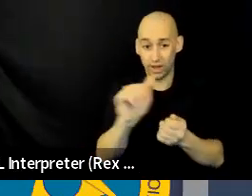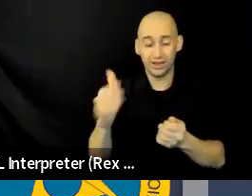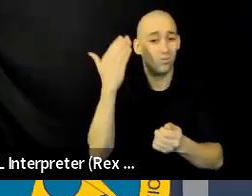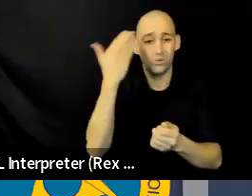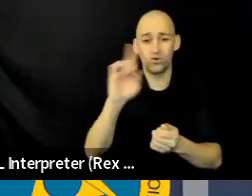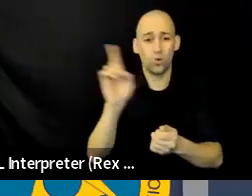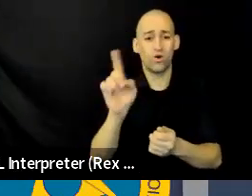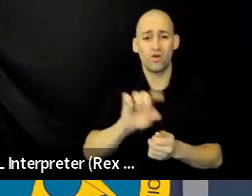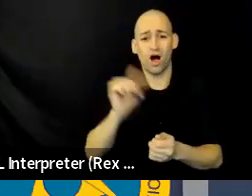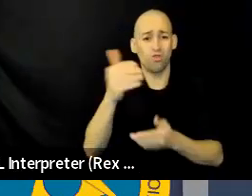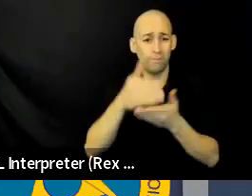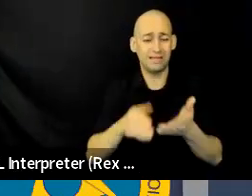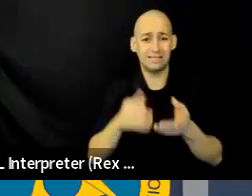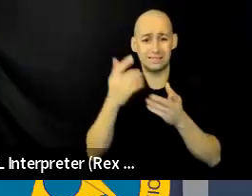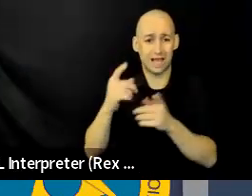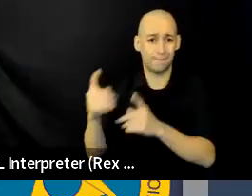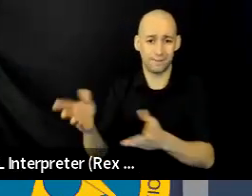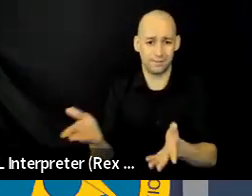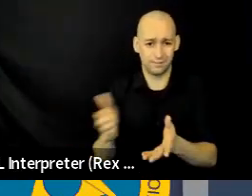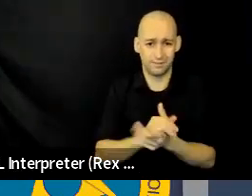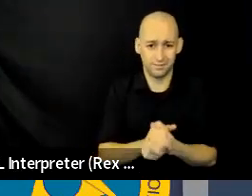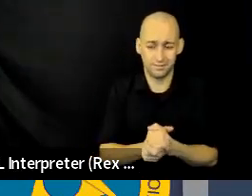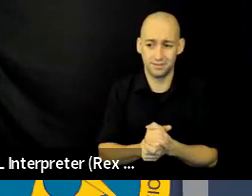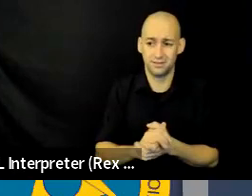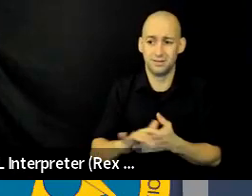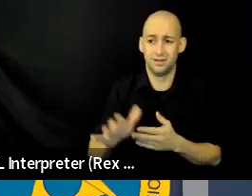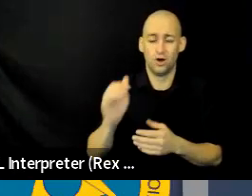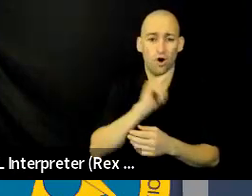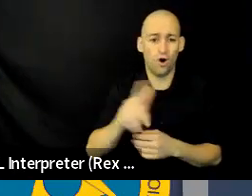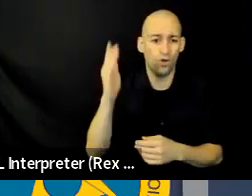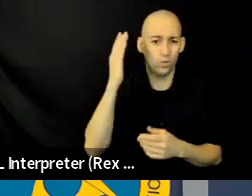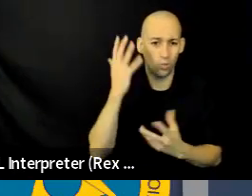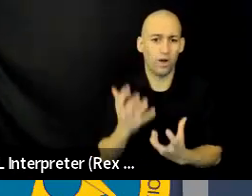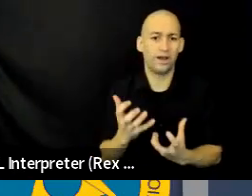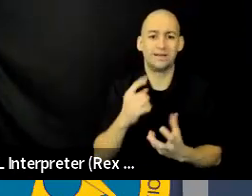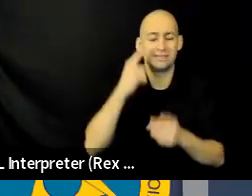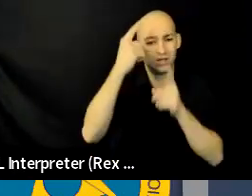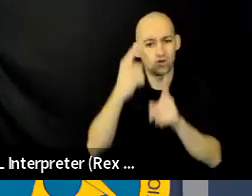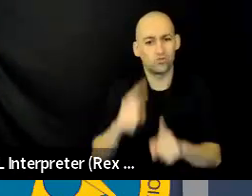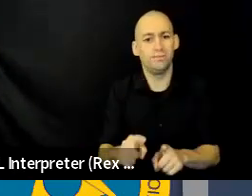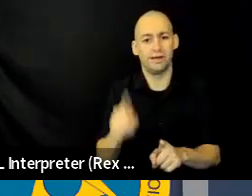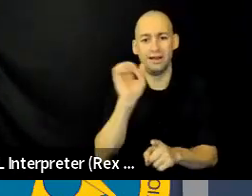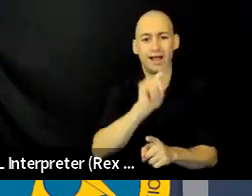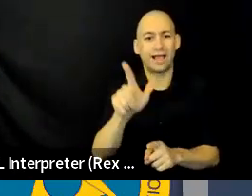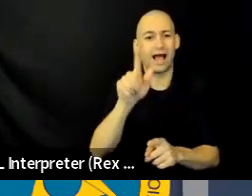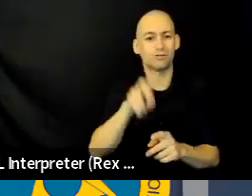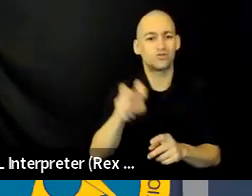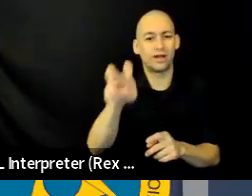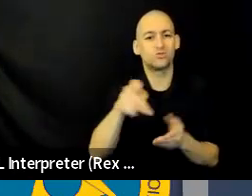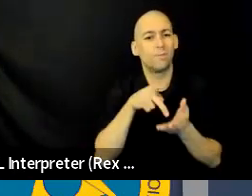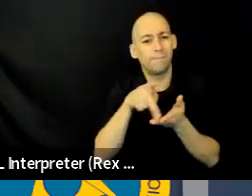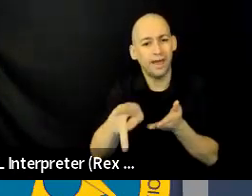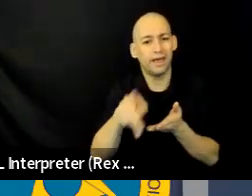the other pieces fall into place. All we wanted was an agreement that Caltrans would pay for